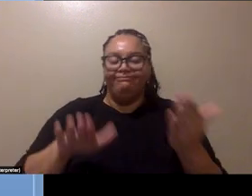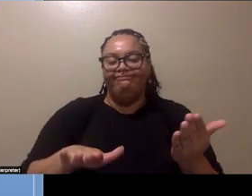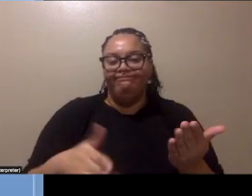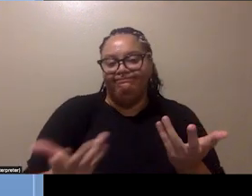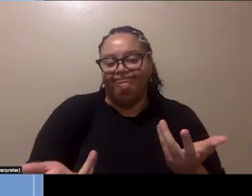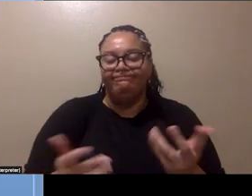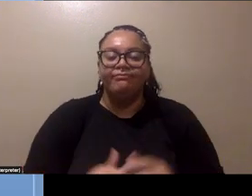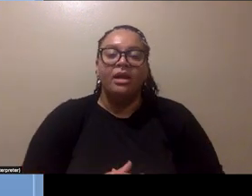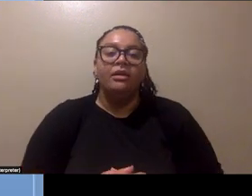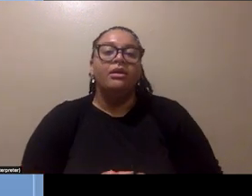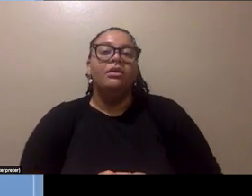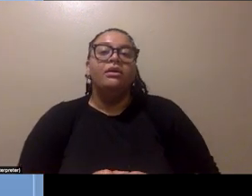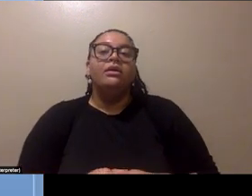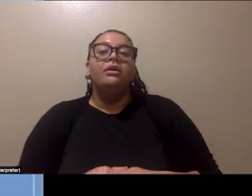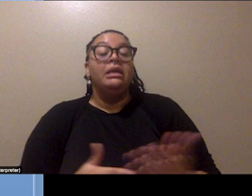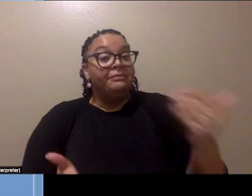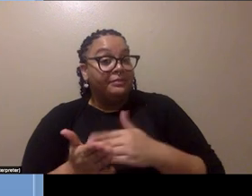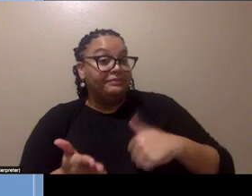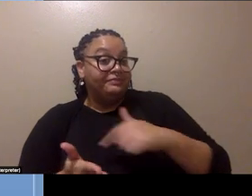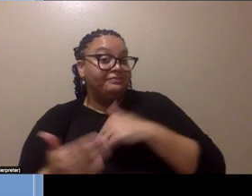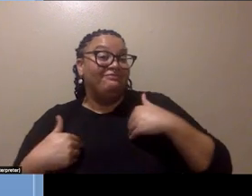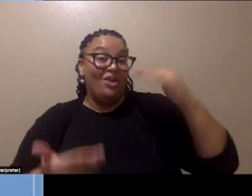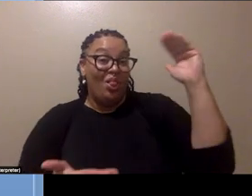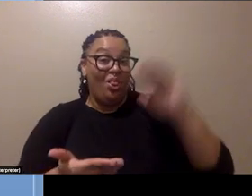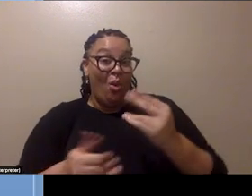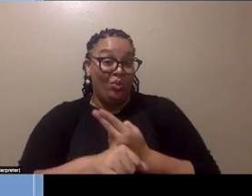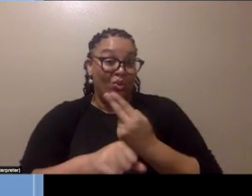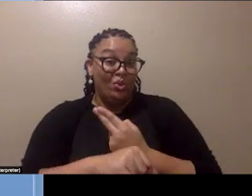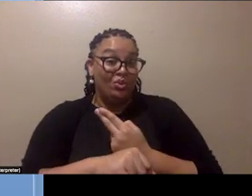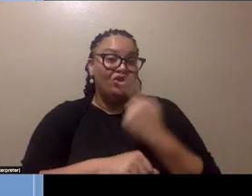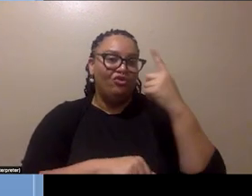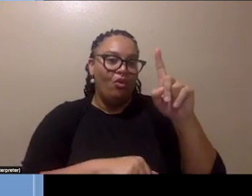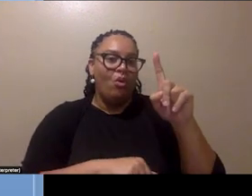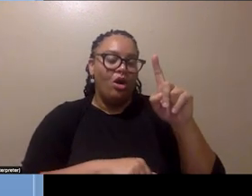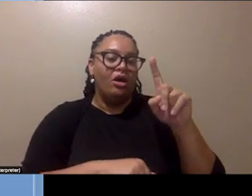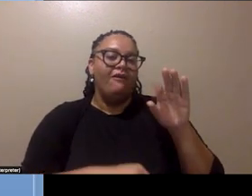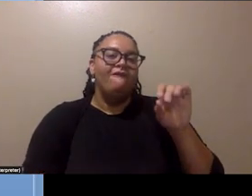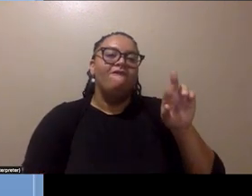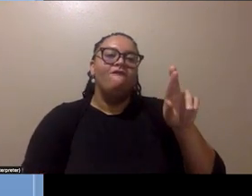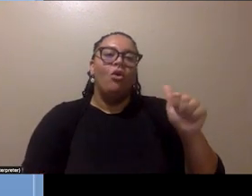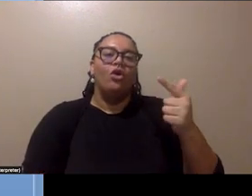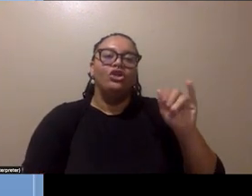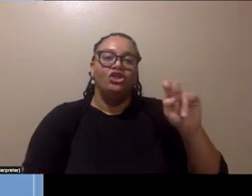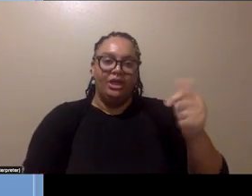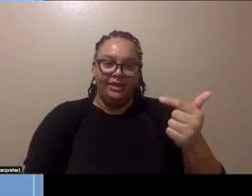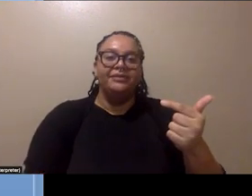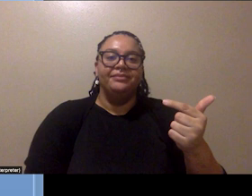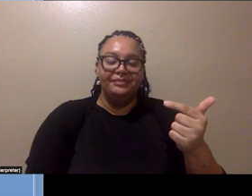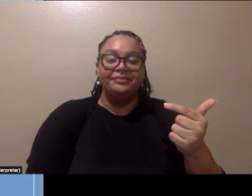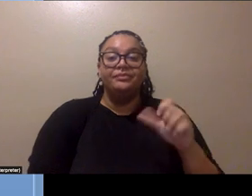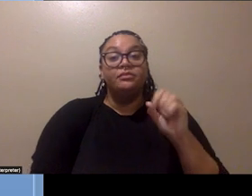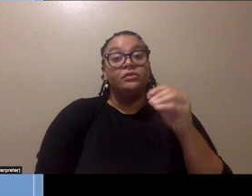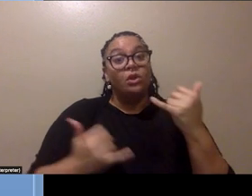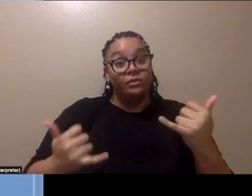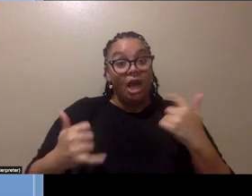So we're not surprised that they like this wood for foraging. But again, we had very low use of these snags for foraging as well as